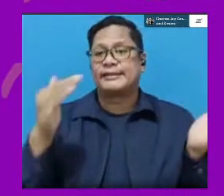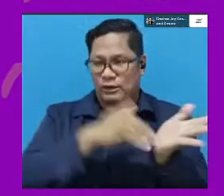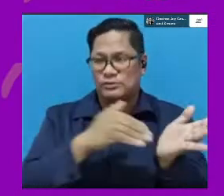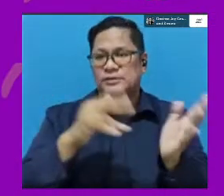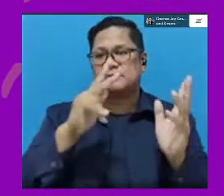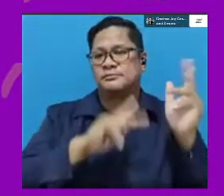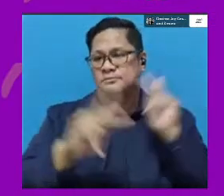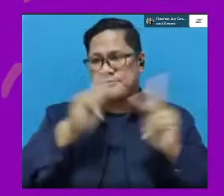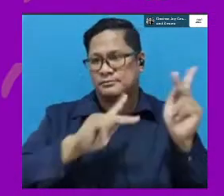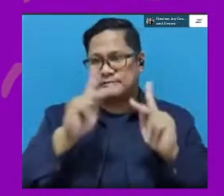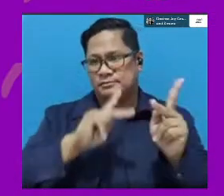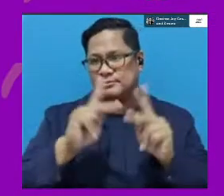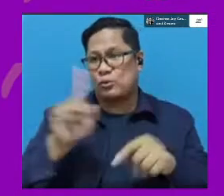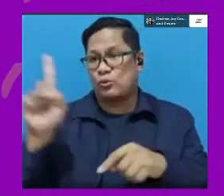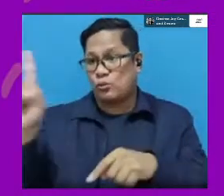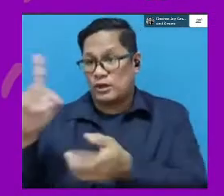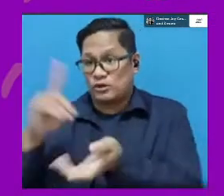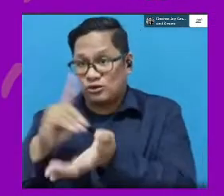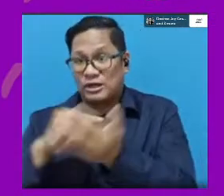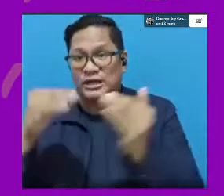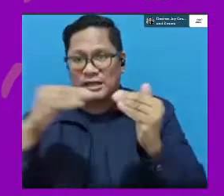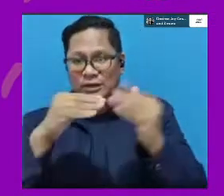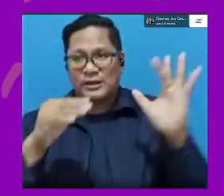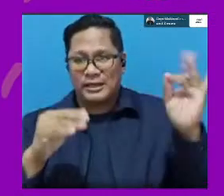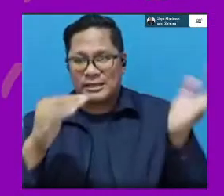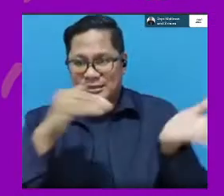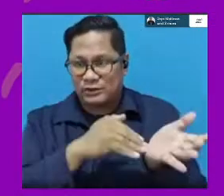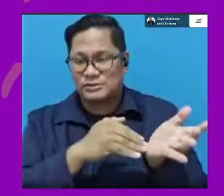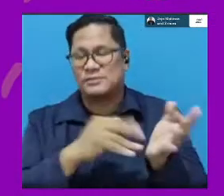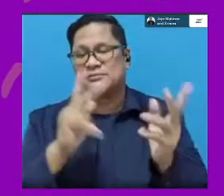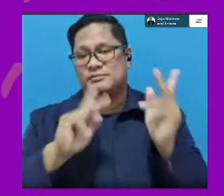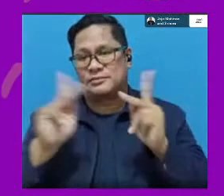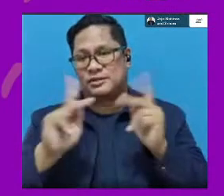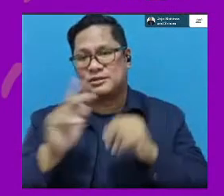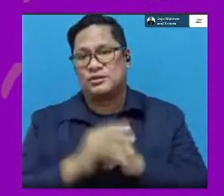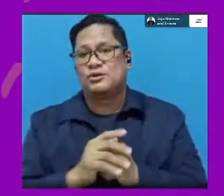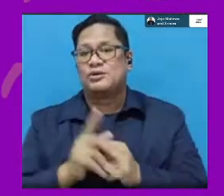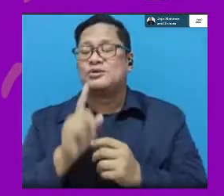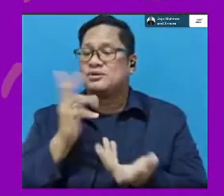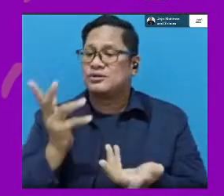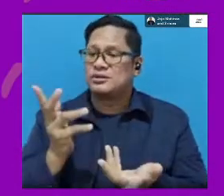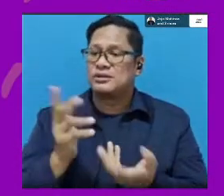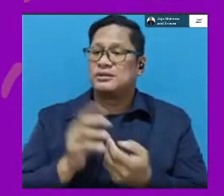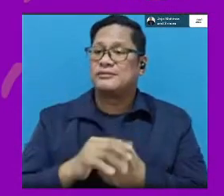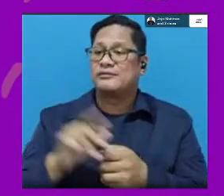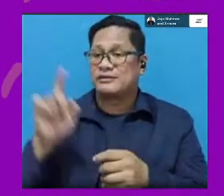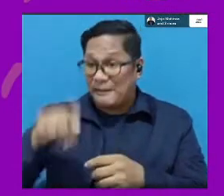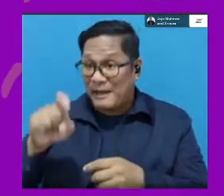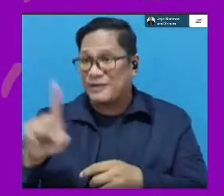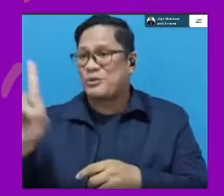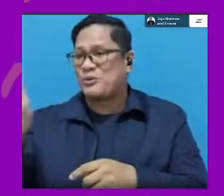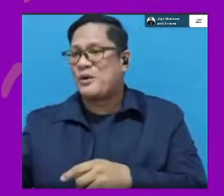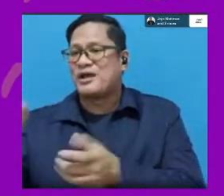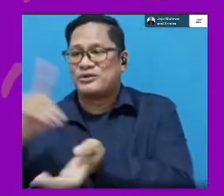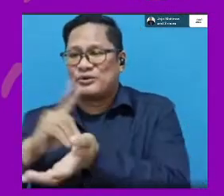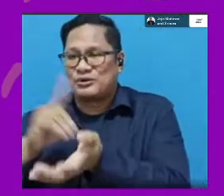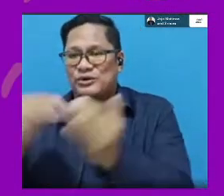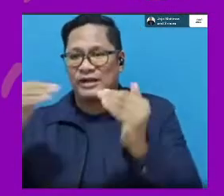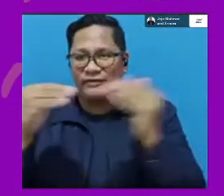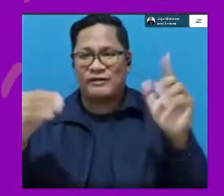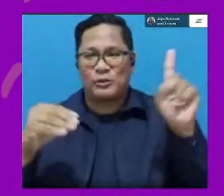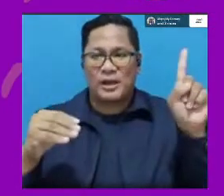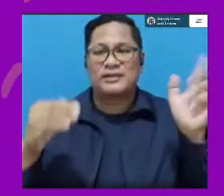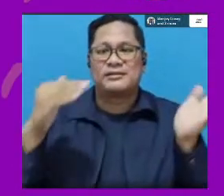population. That is a far cry from the ideal of 1 doctor for every 1,000